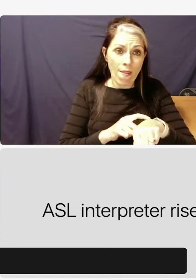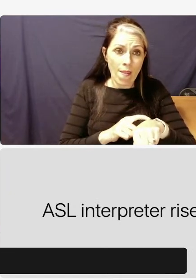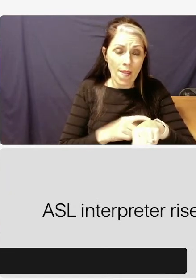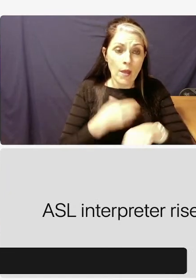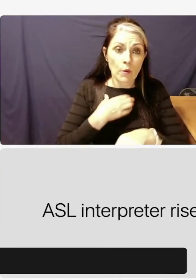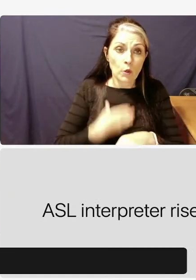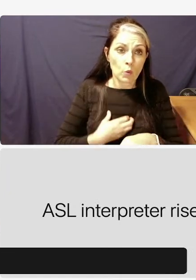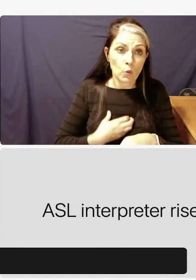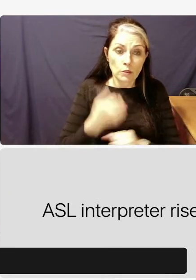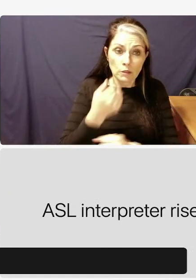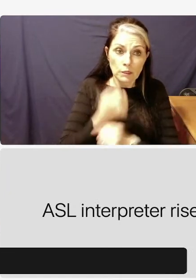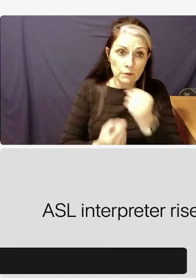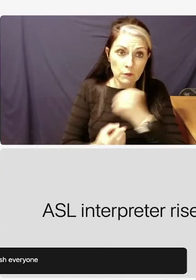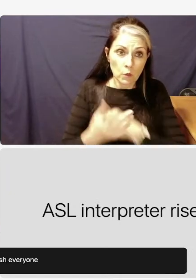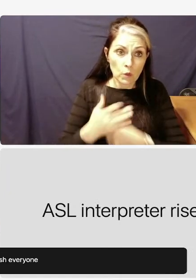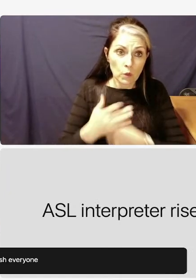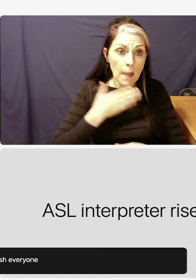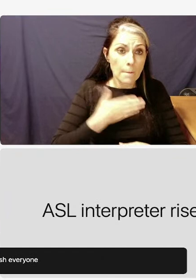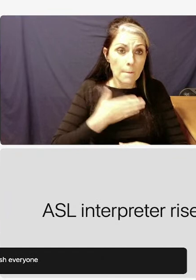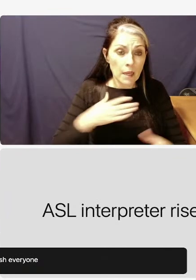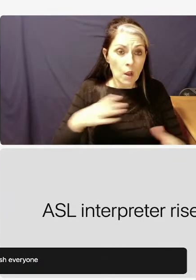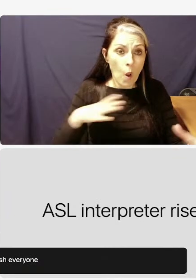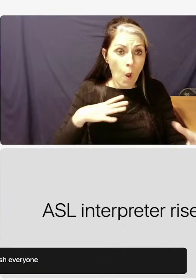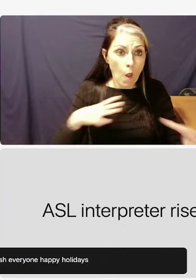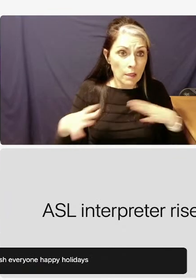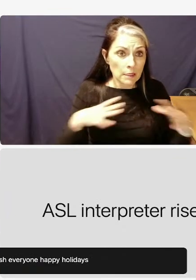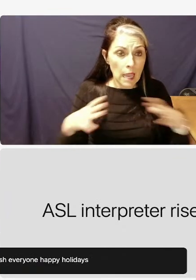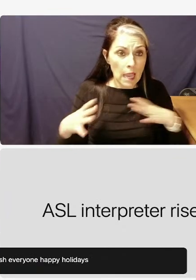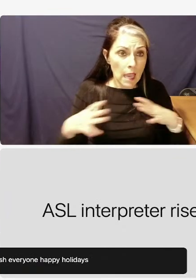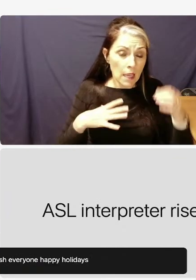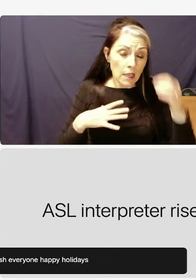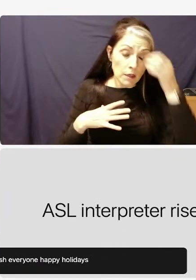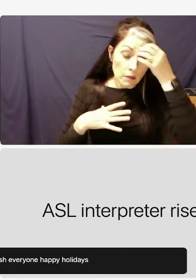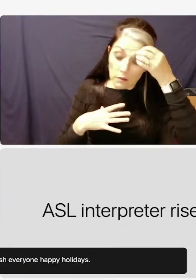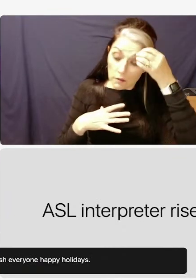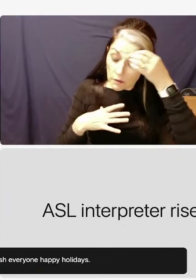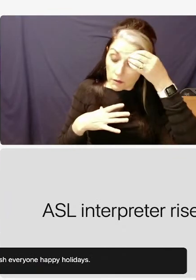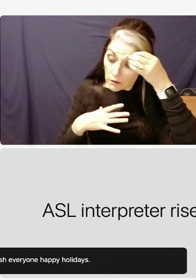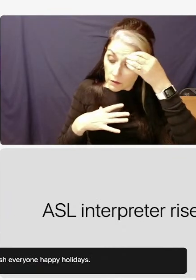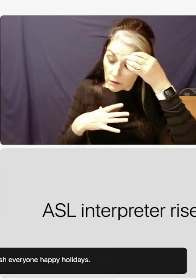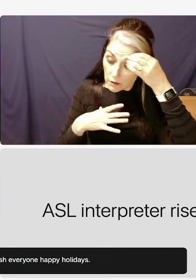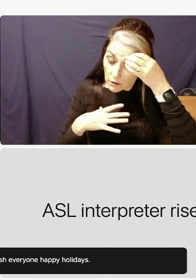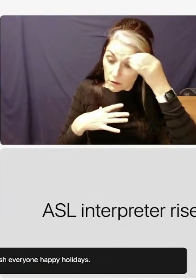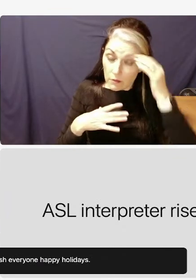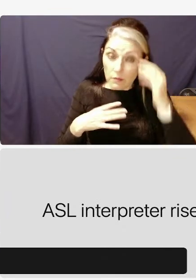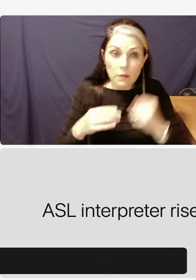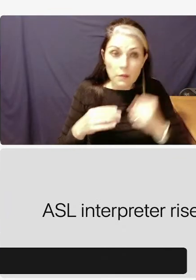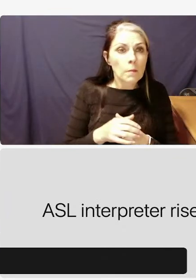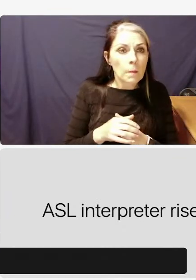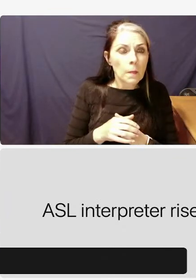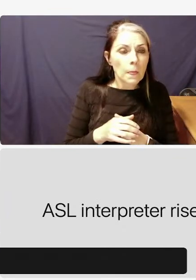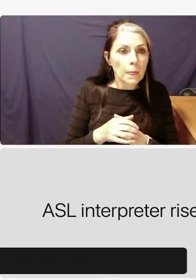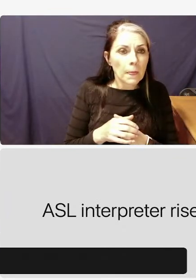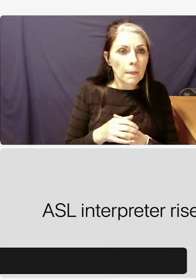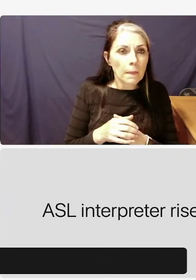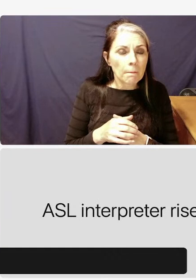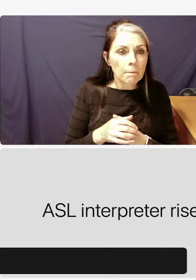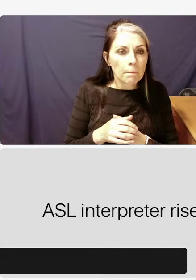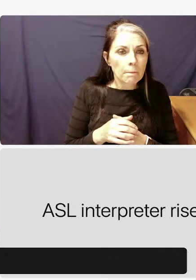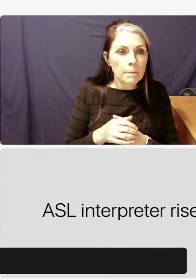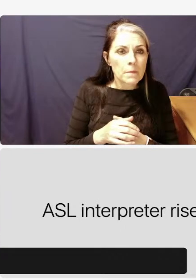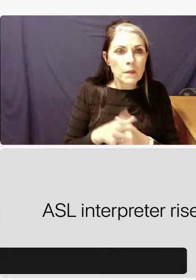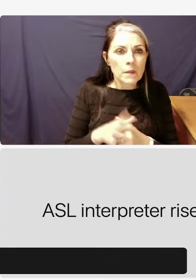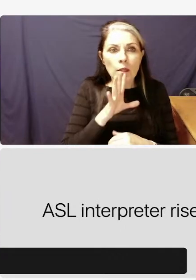wish everyone a happy holidays uh and a long i think a long and i speak i'd like to speak for the board of